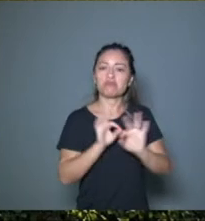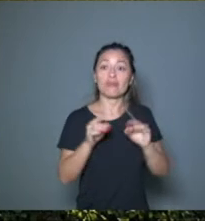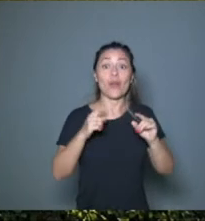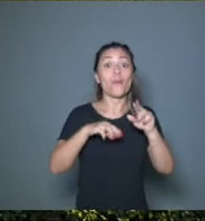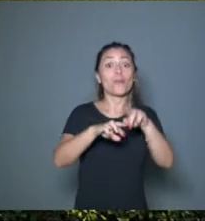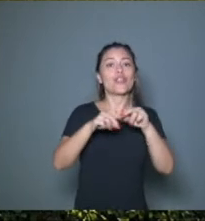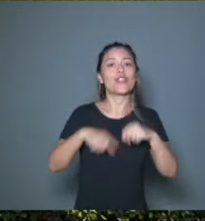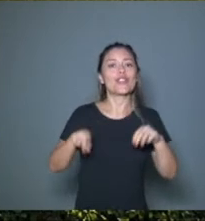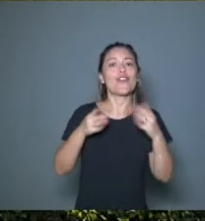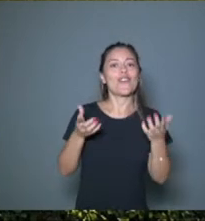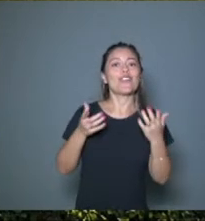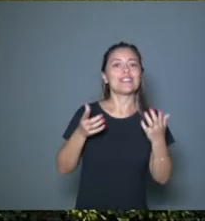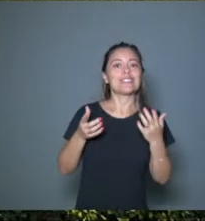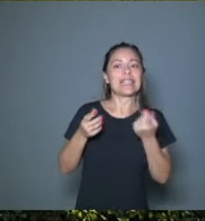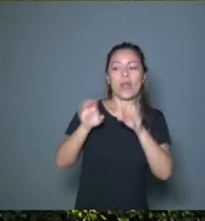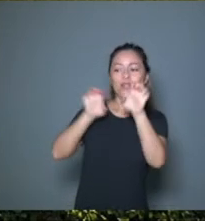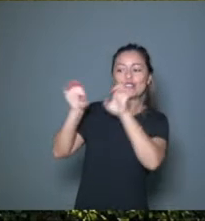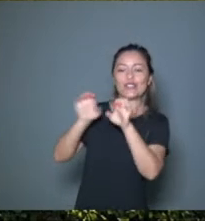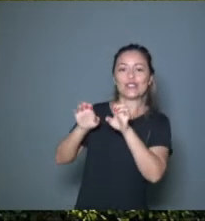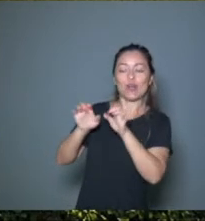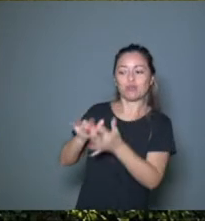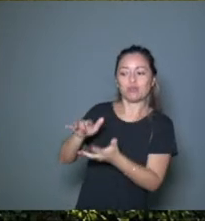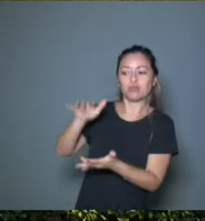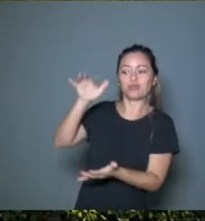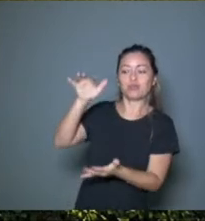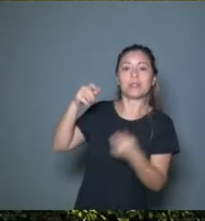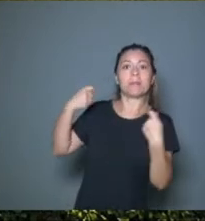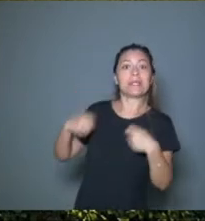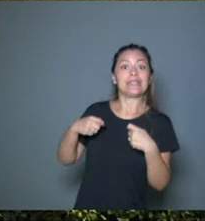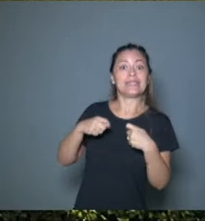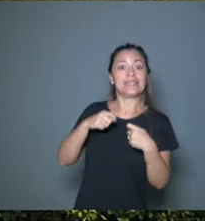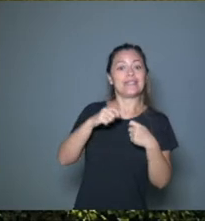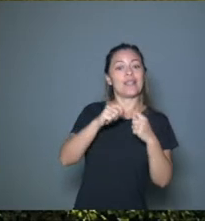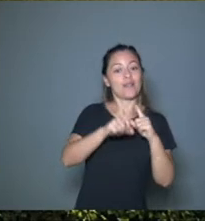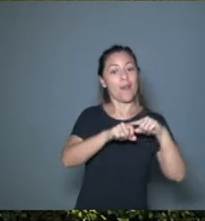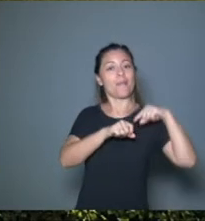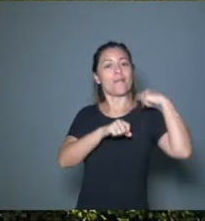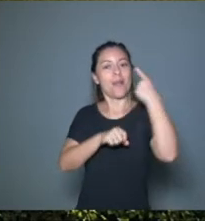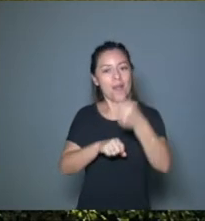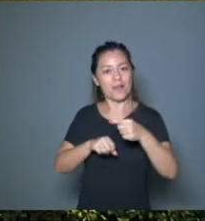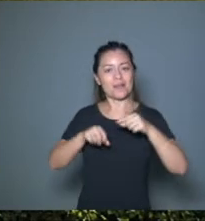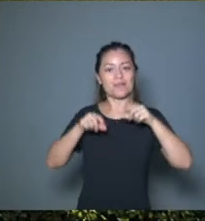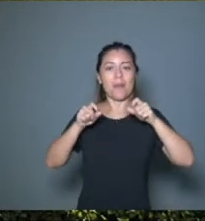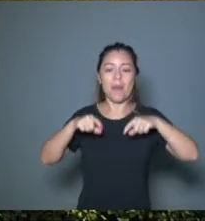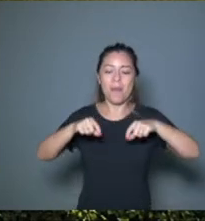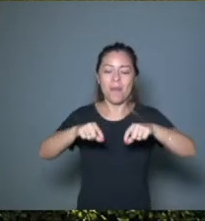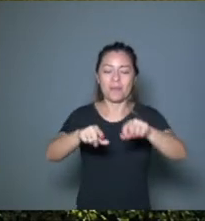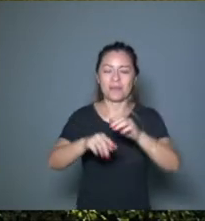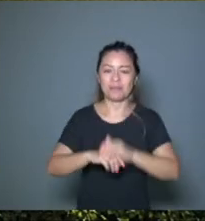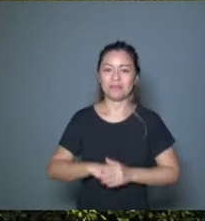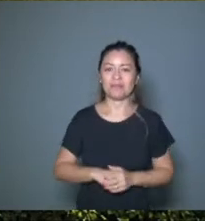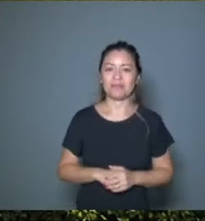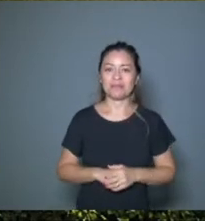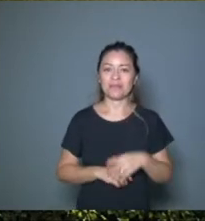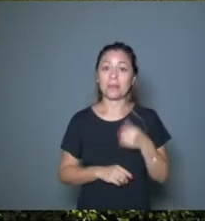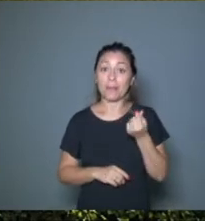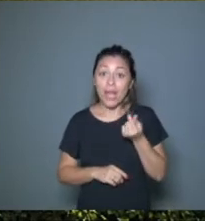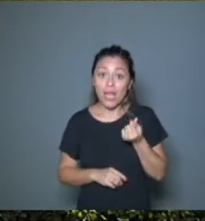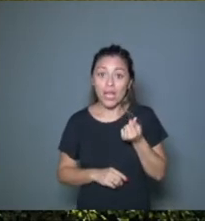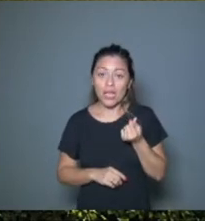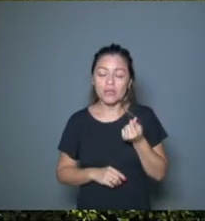And that's why our expectation is that we will have supplies for the next season.